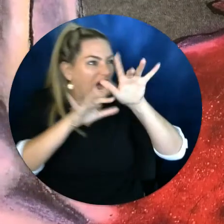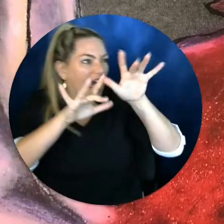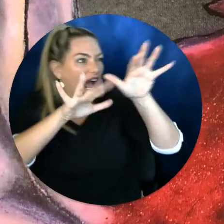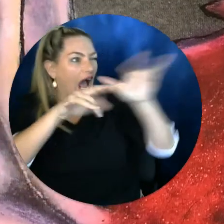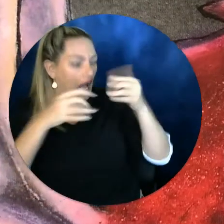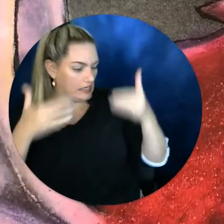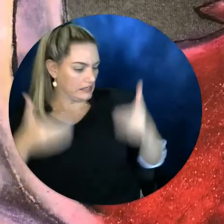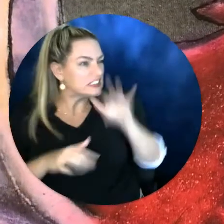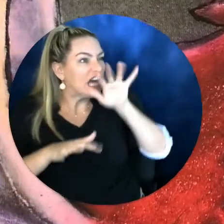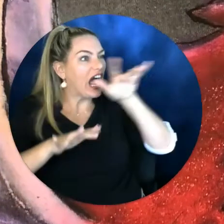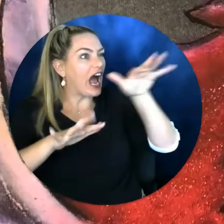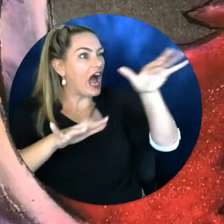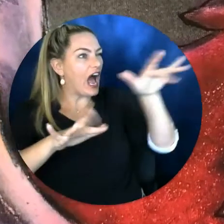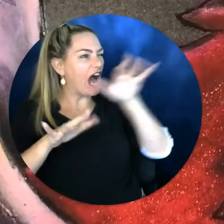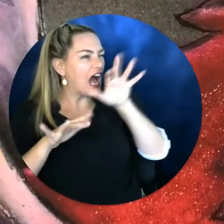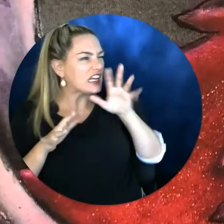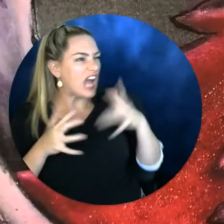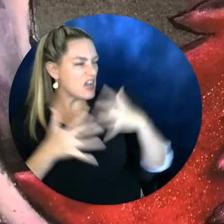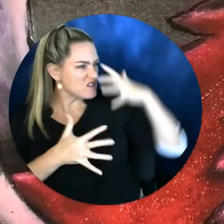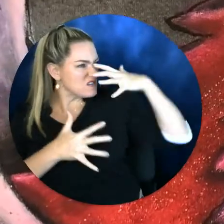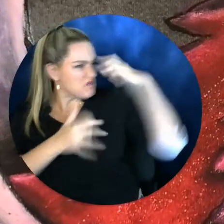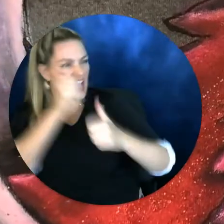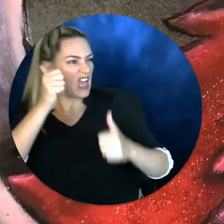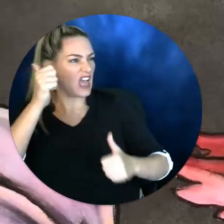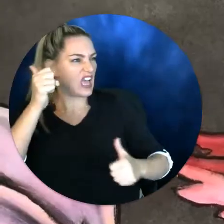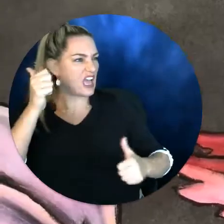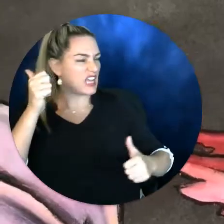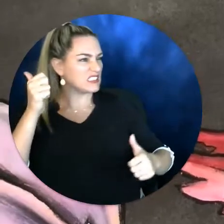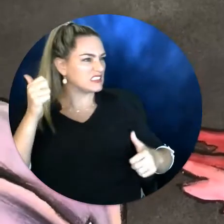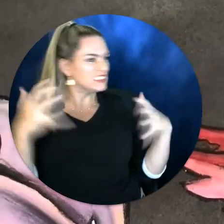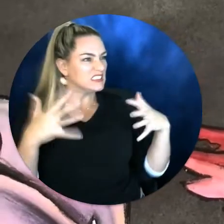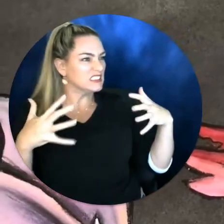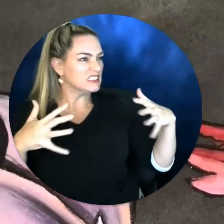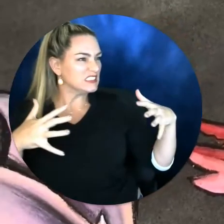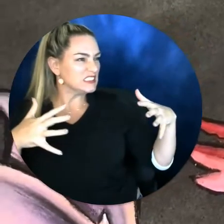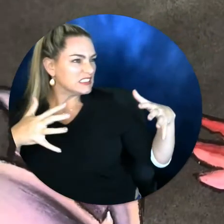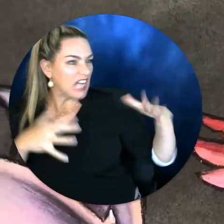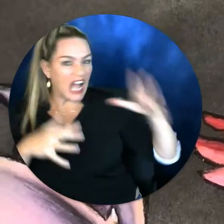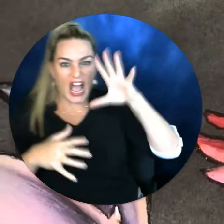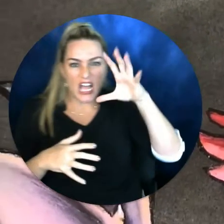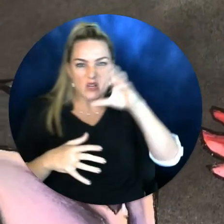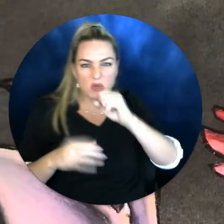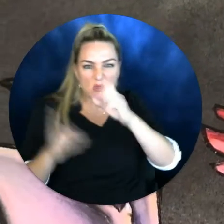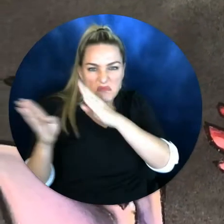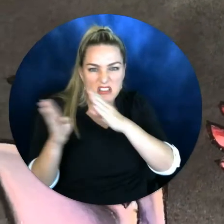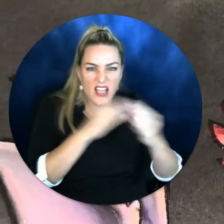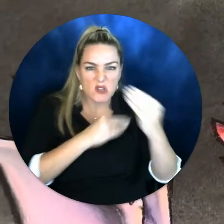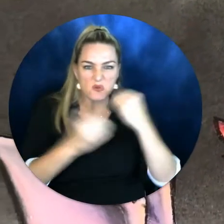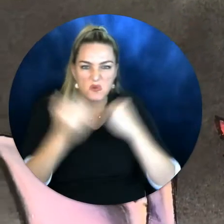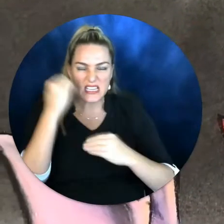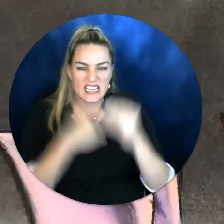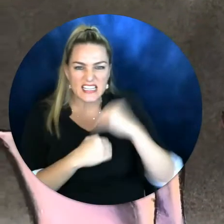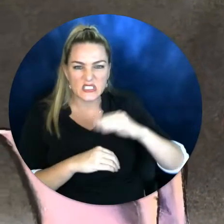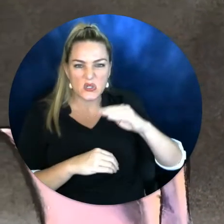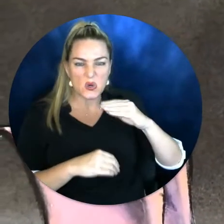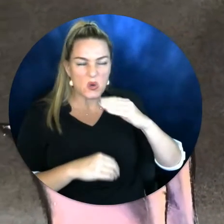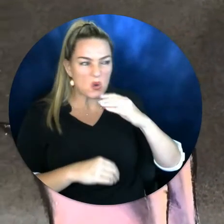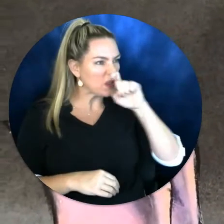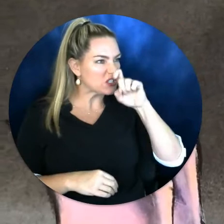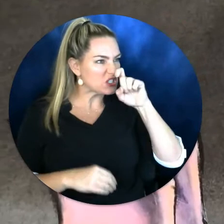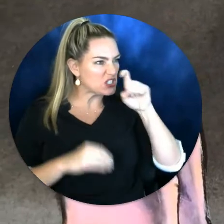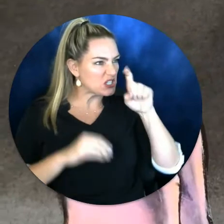"I am a dragon, as mean as can be, and I'm planning to have witch and